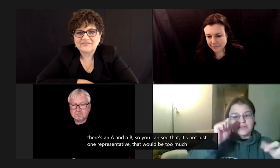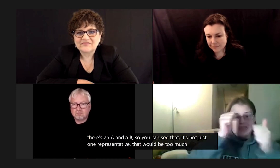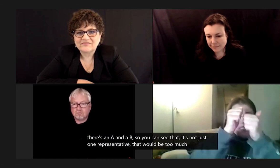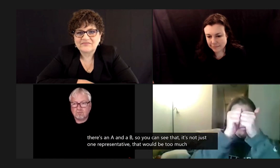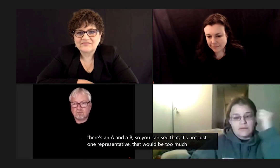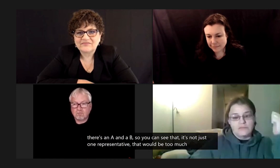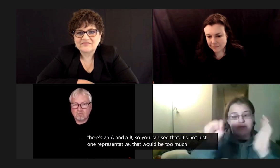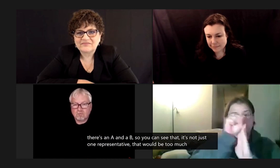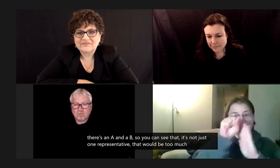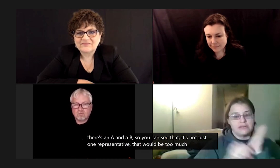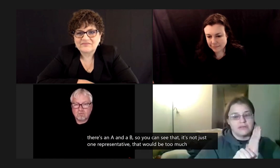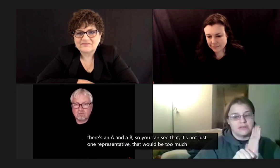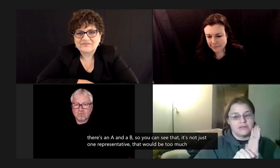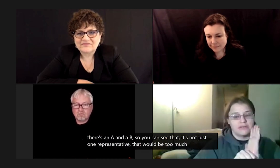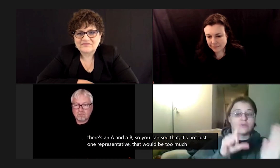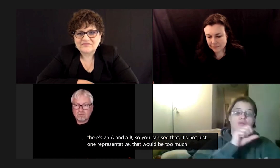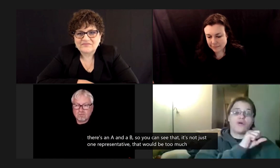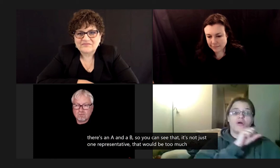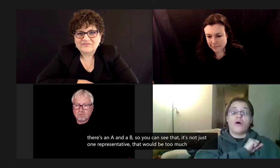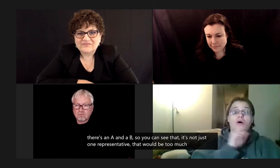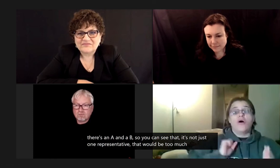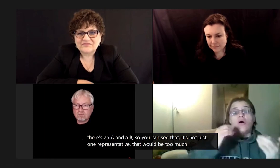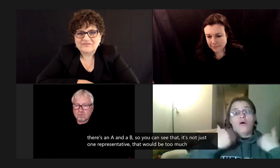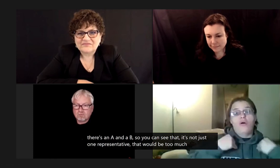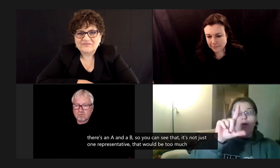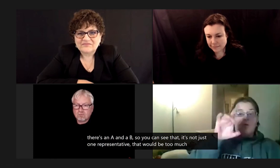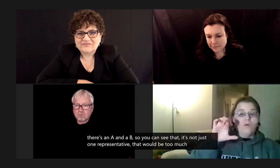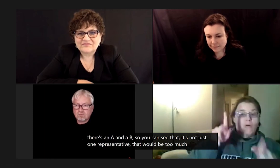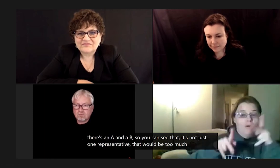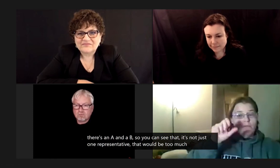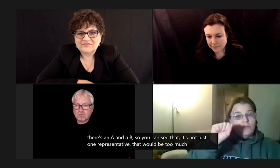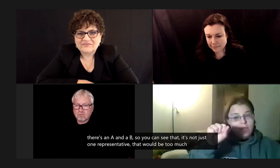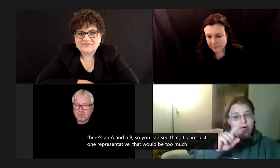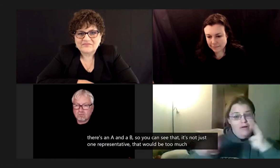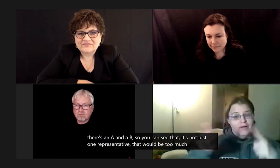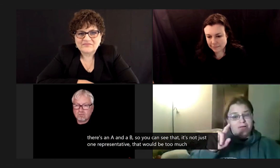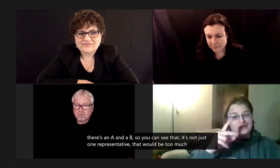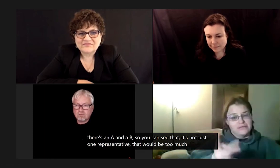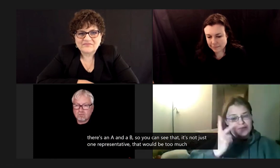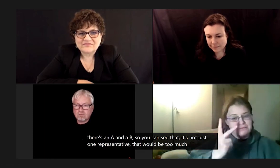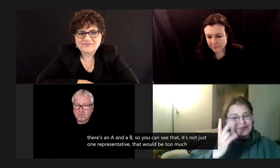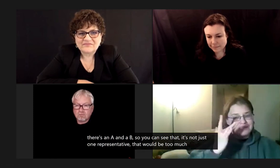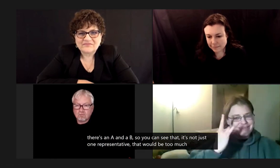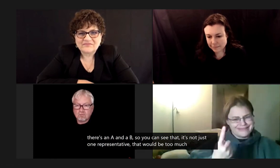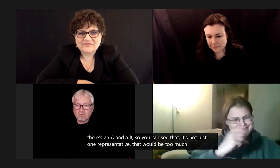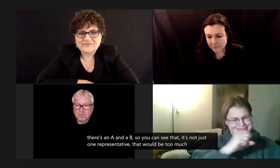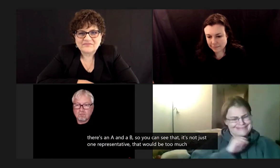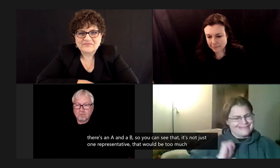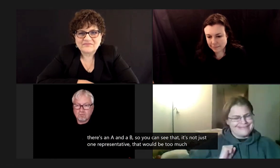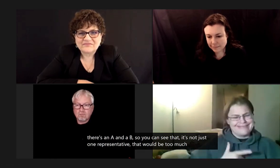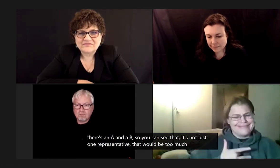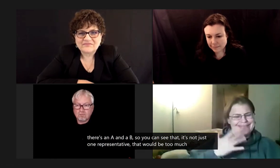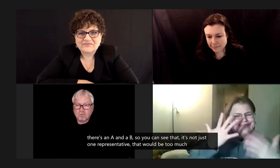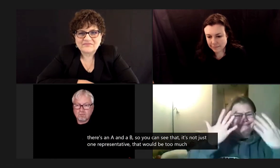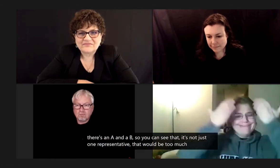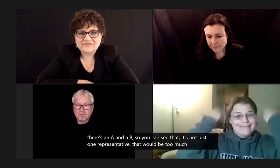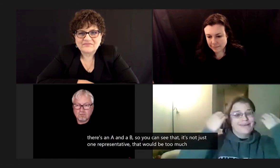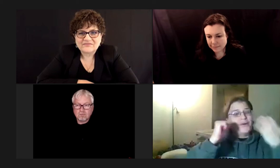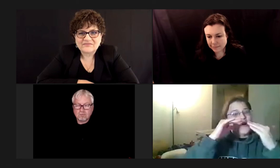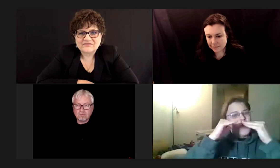usually have 2 senators for each state, U.S. senators for each state. And